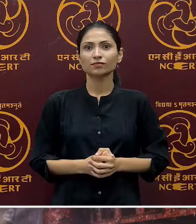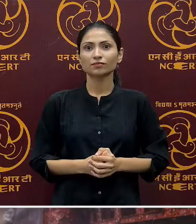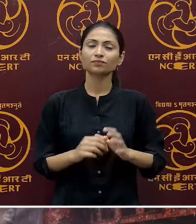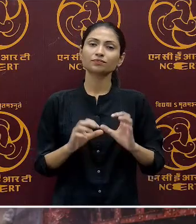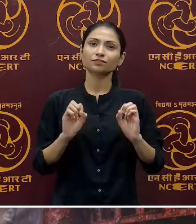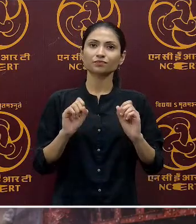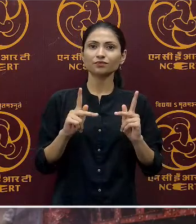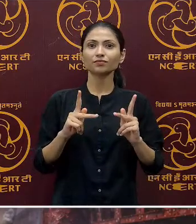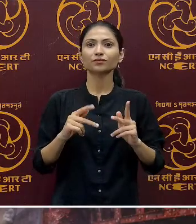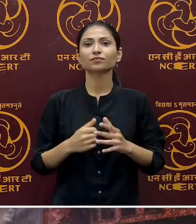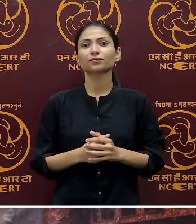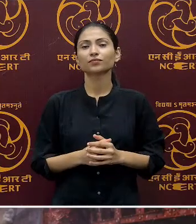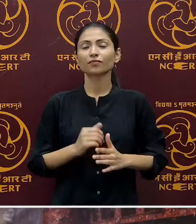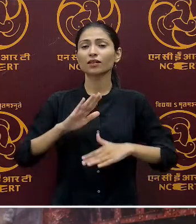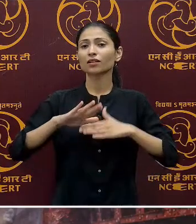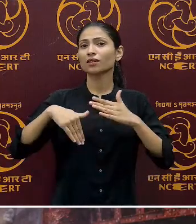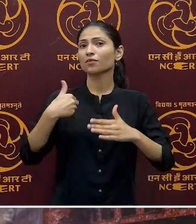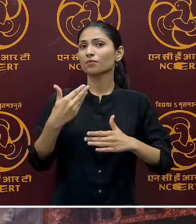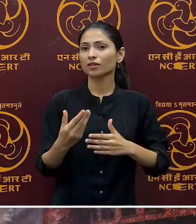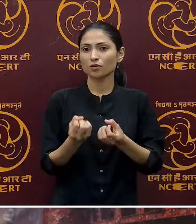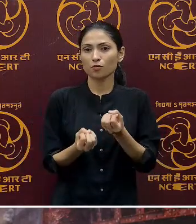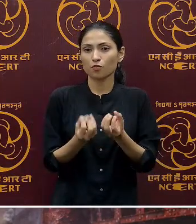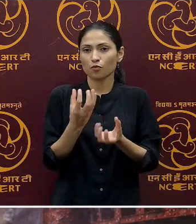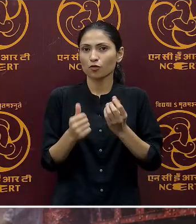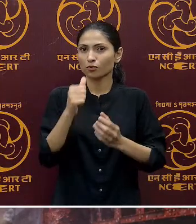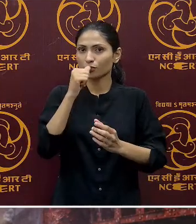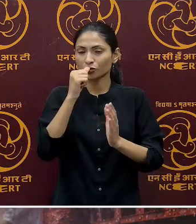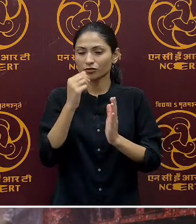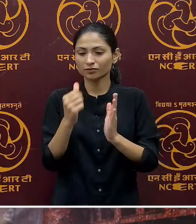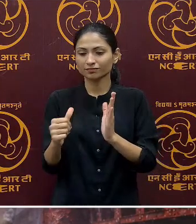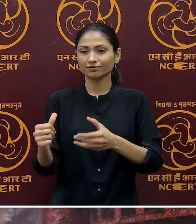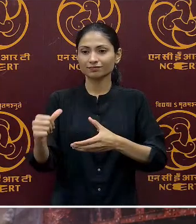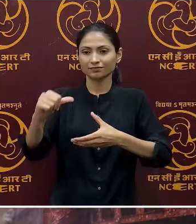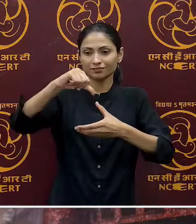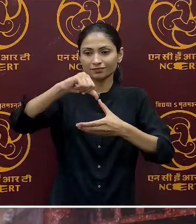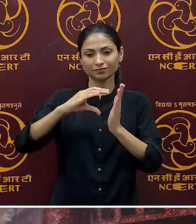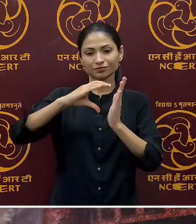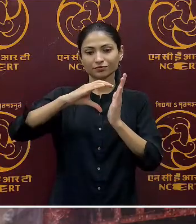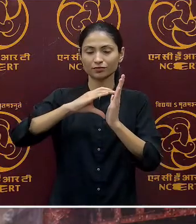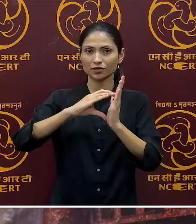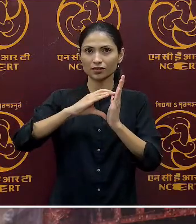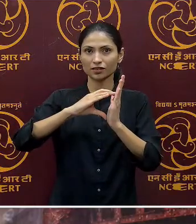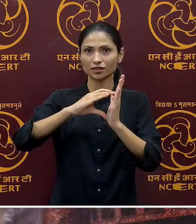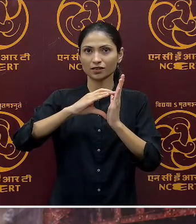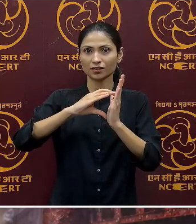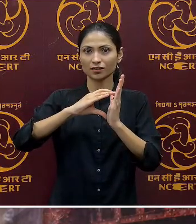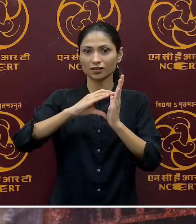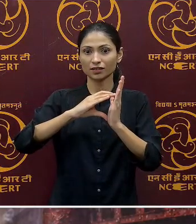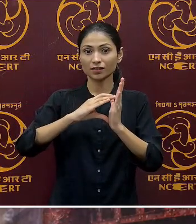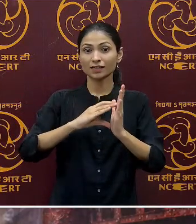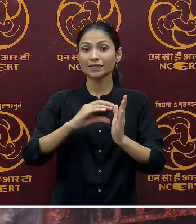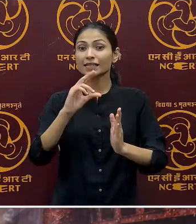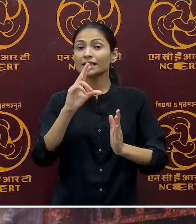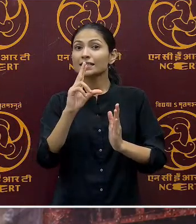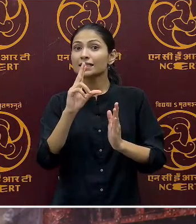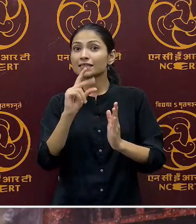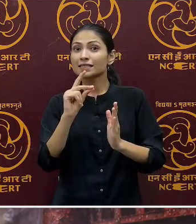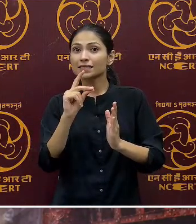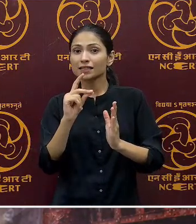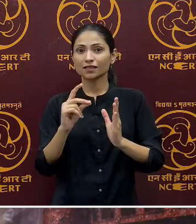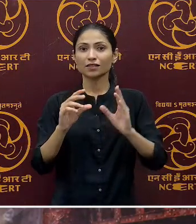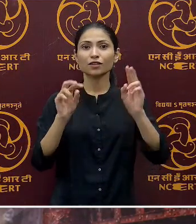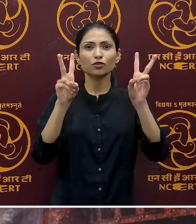Okay. Then after boiled water, we will pour the oil onto the into the second bottle B. After these